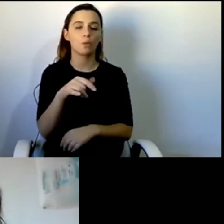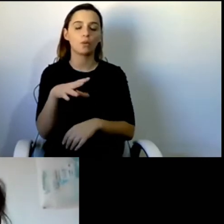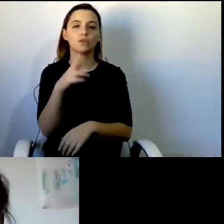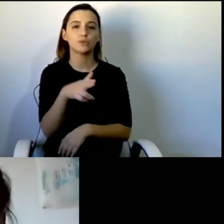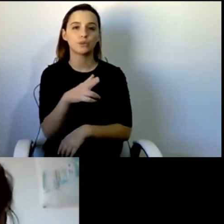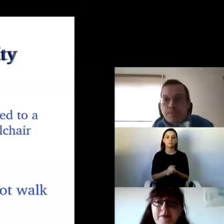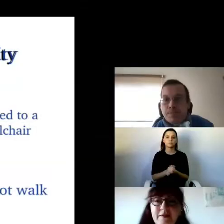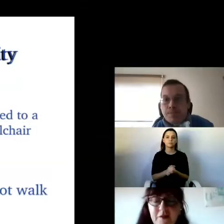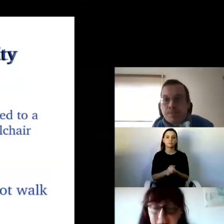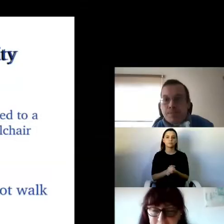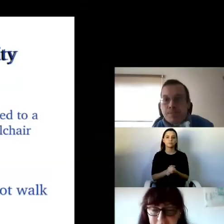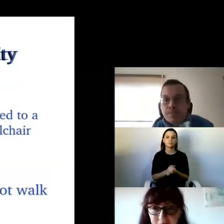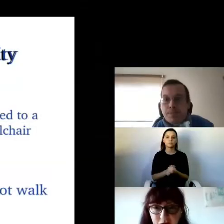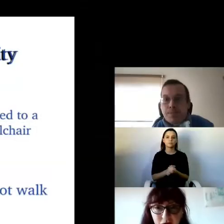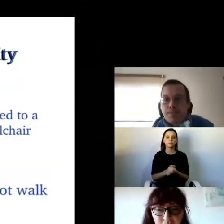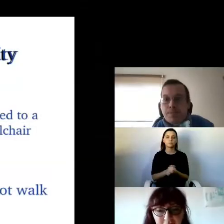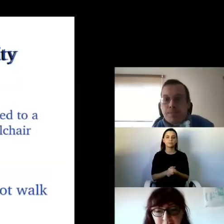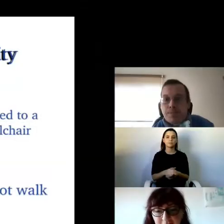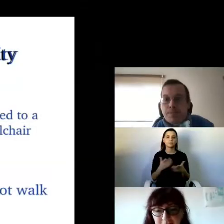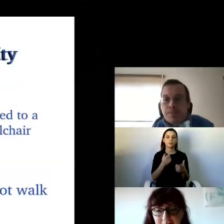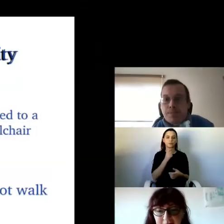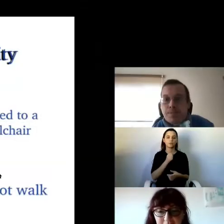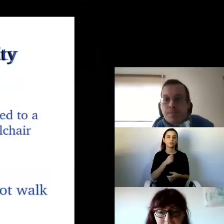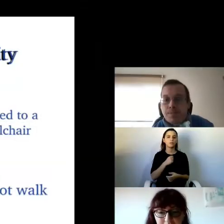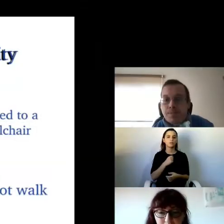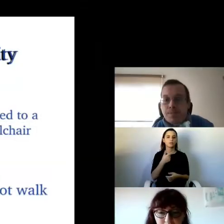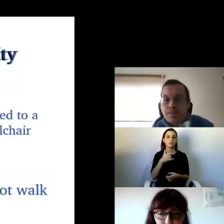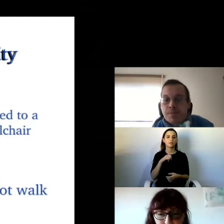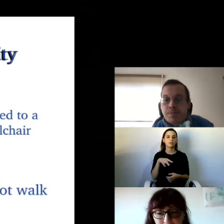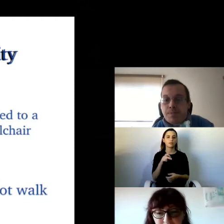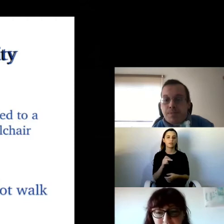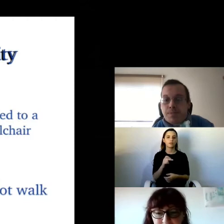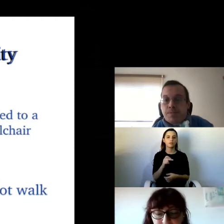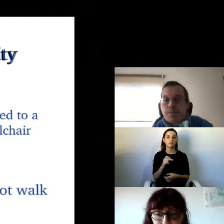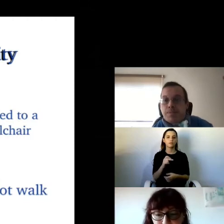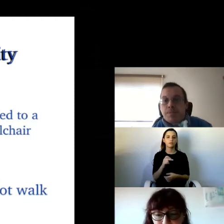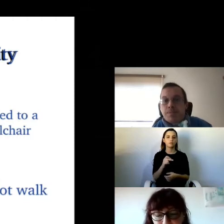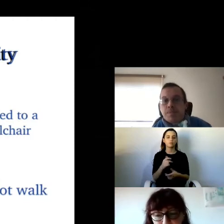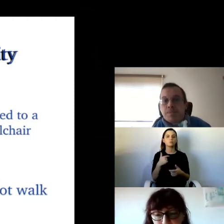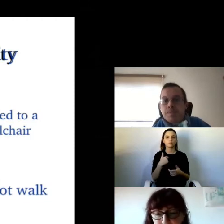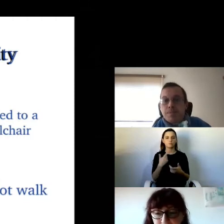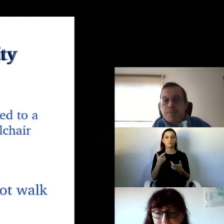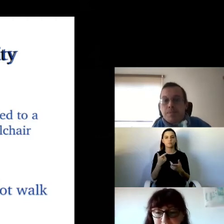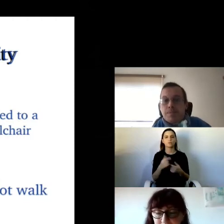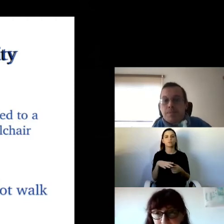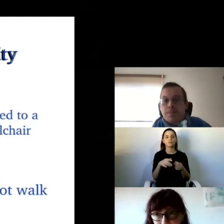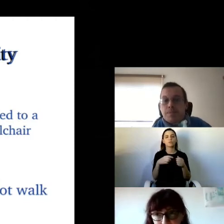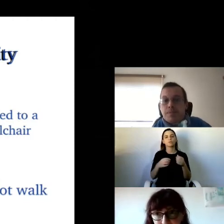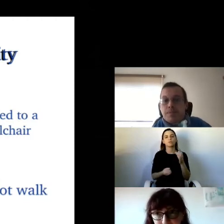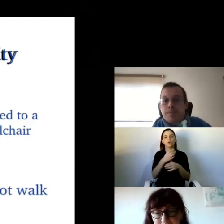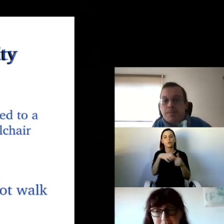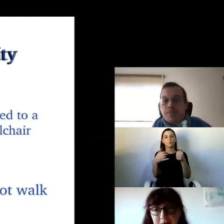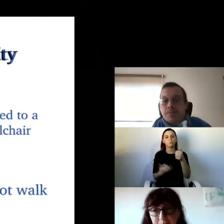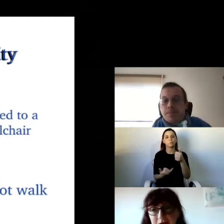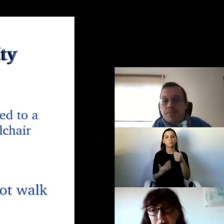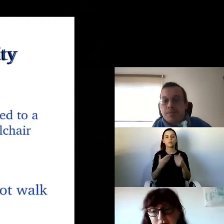à Tina. So I'm Tina Hogg and I am a co-founder of Disabled People Against Cuts,